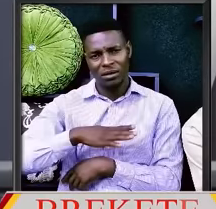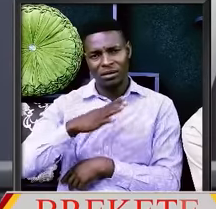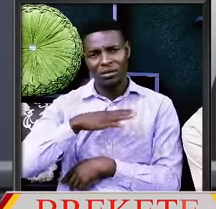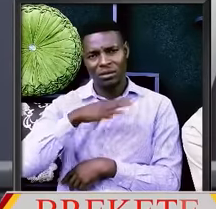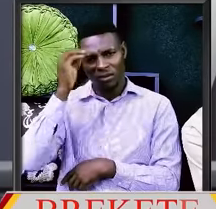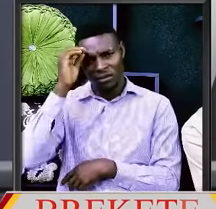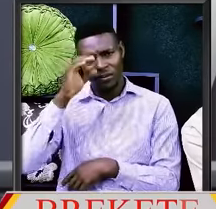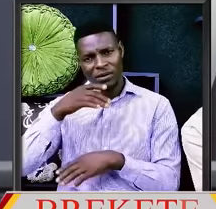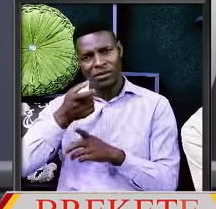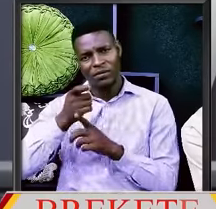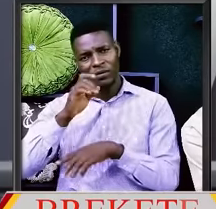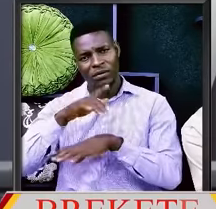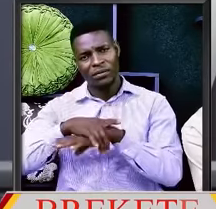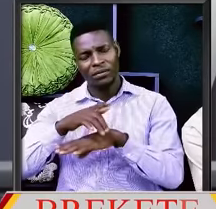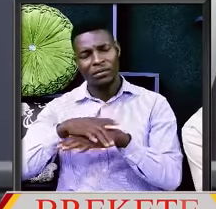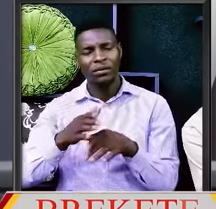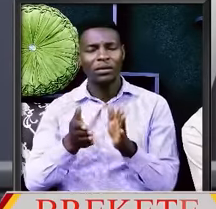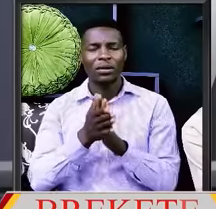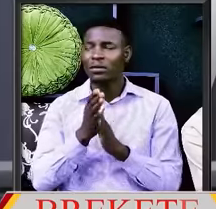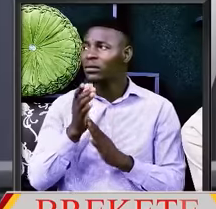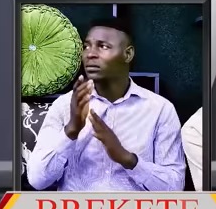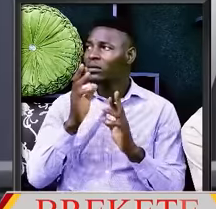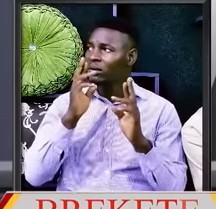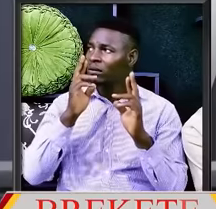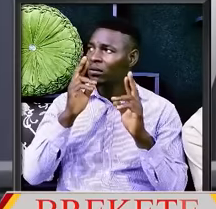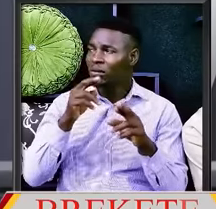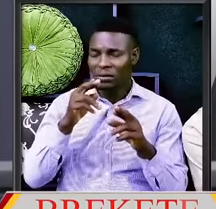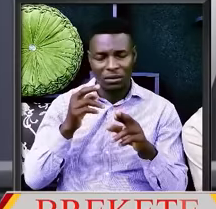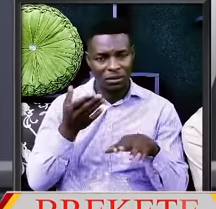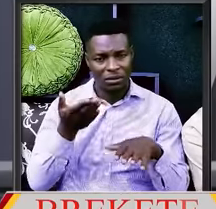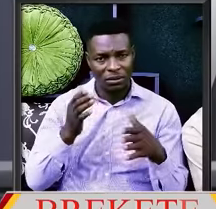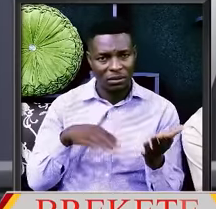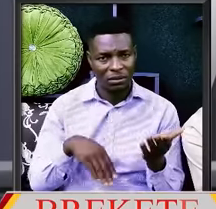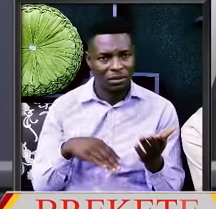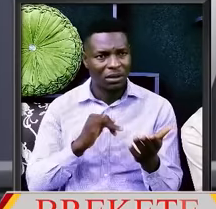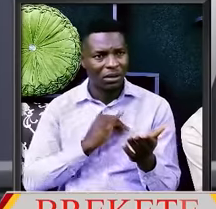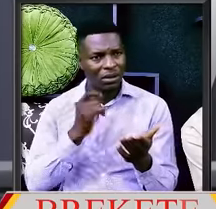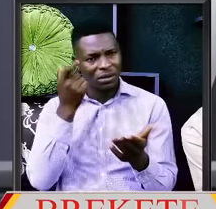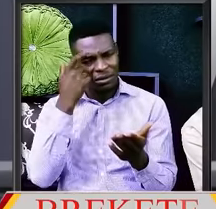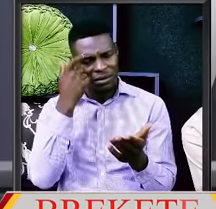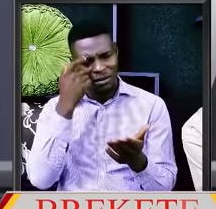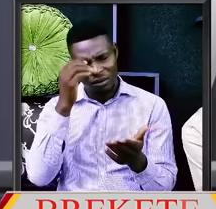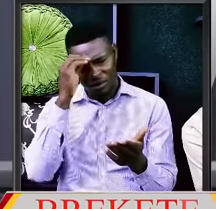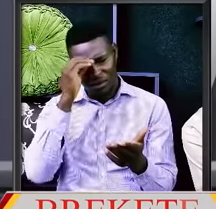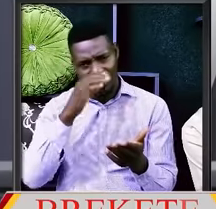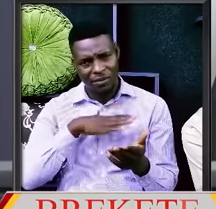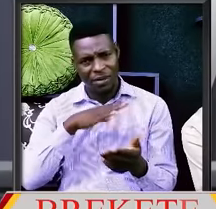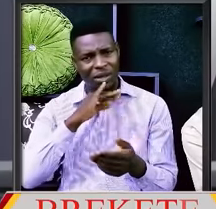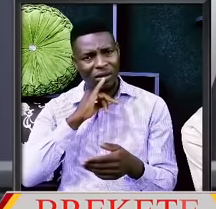was asking him regarding the death certificate. I think the man, based on his level of understanding,